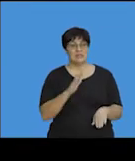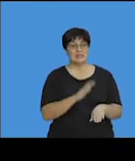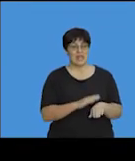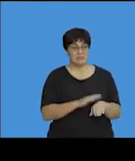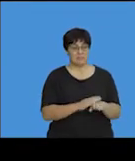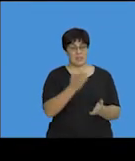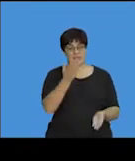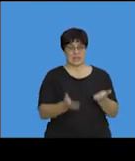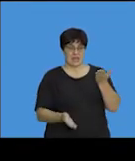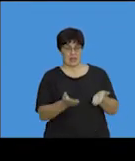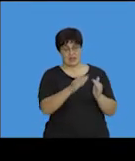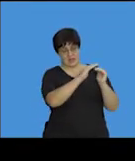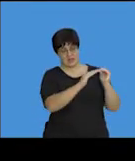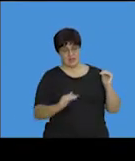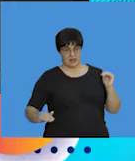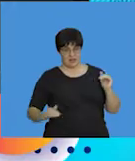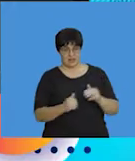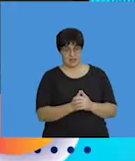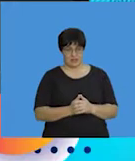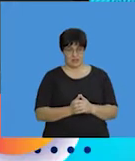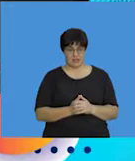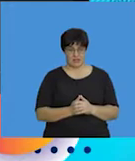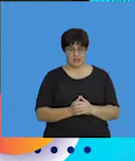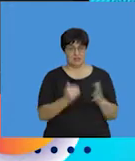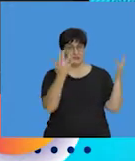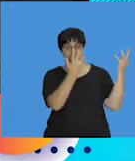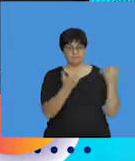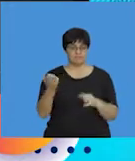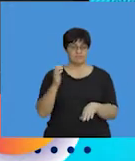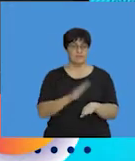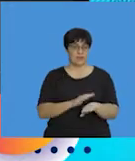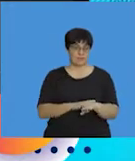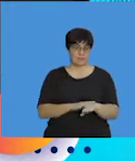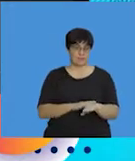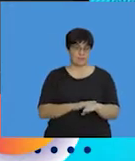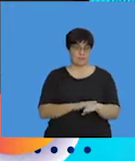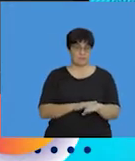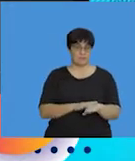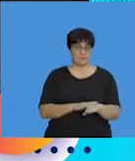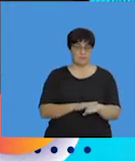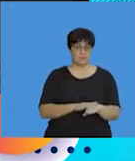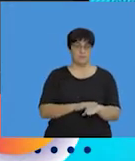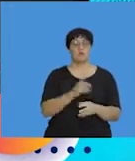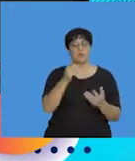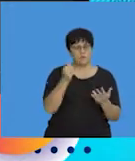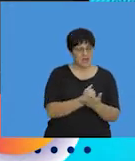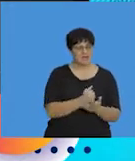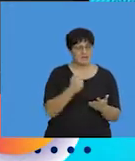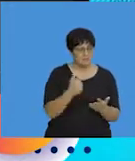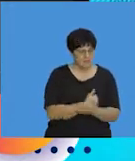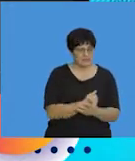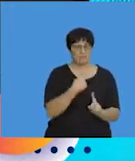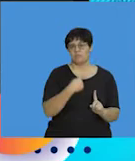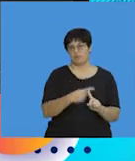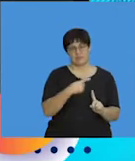Time is a scalar. When you work out time, you must get